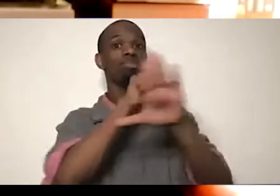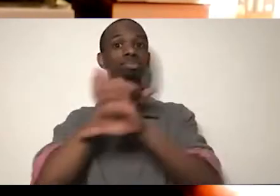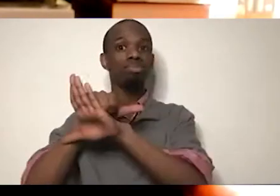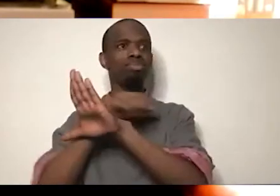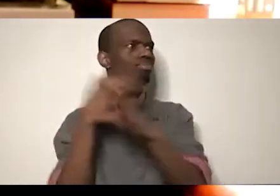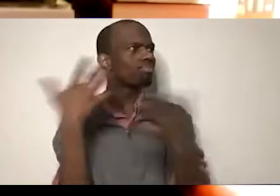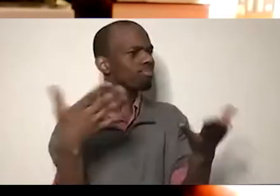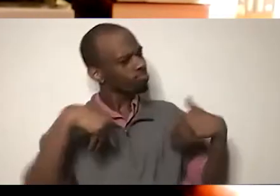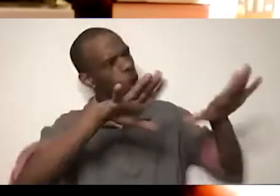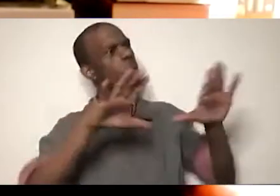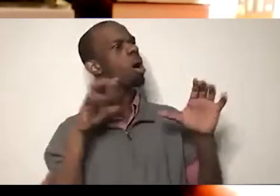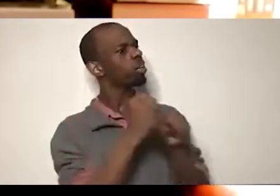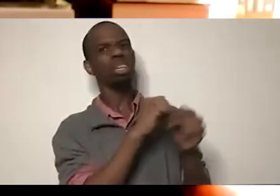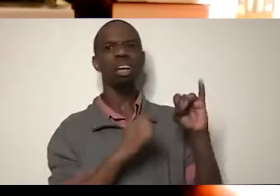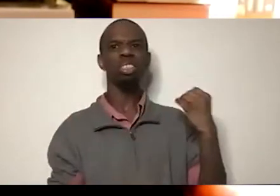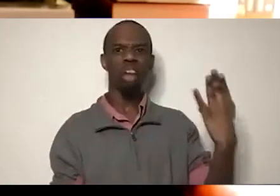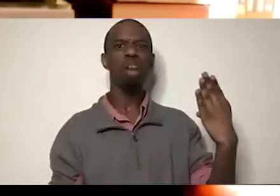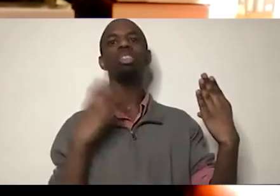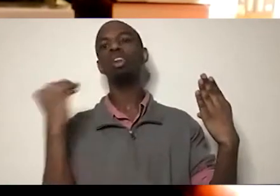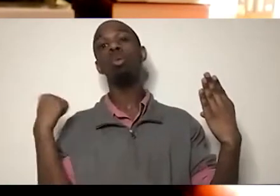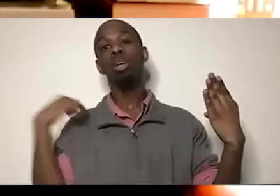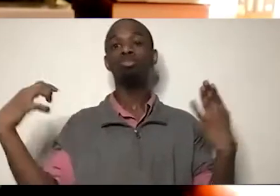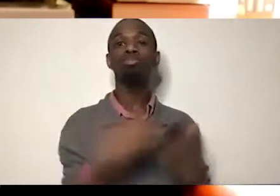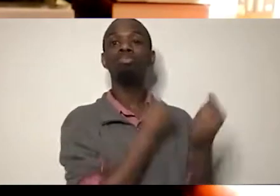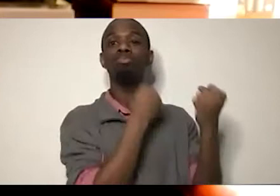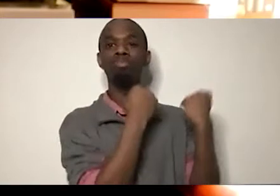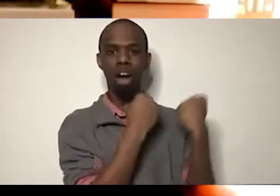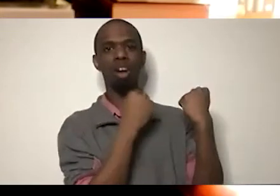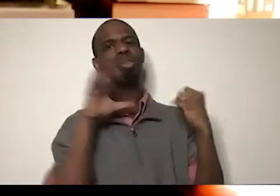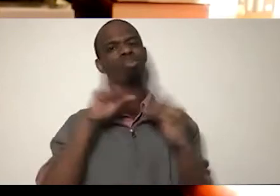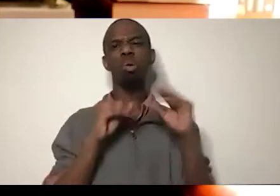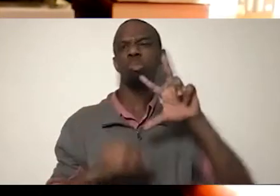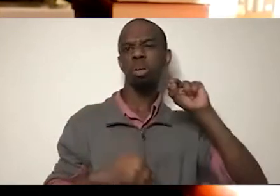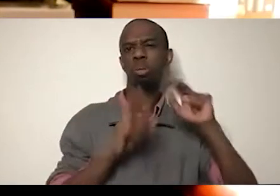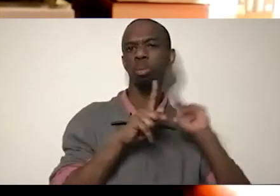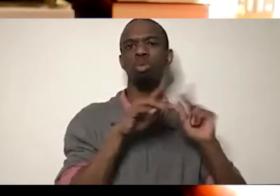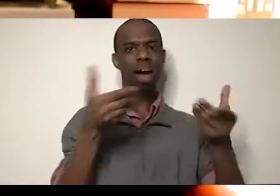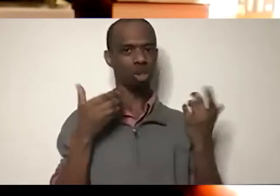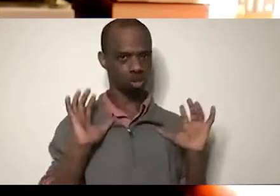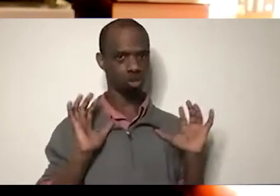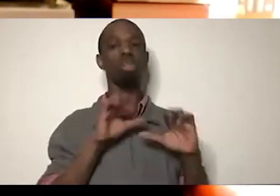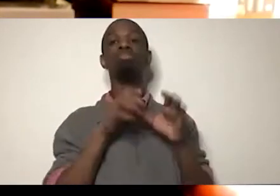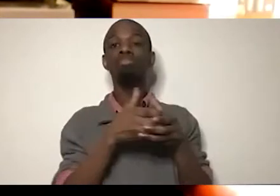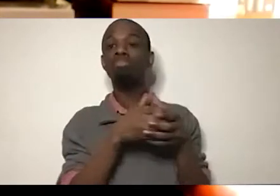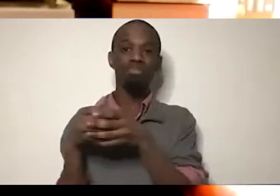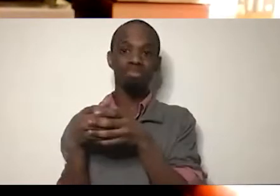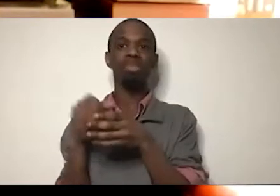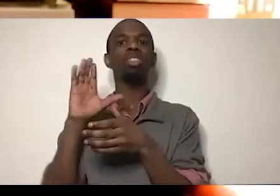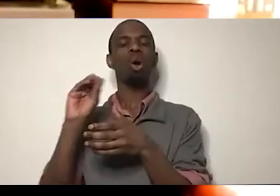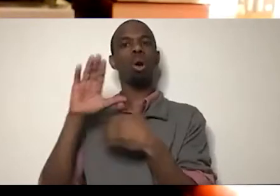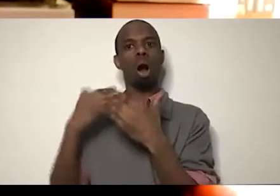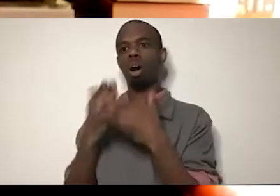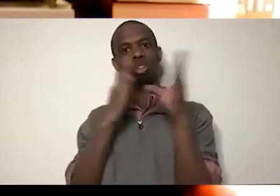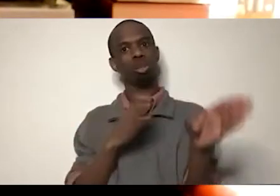operating and the air emissions were making people sick. So from almost day one,